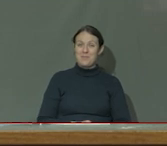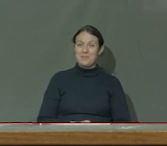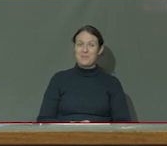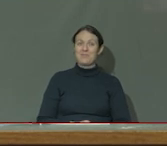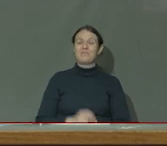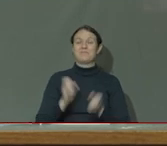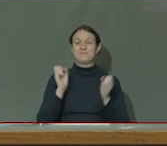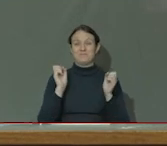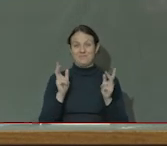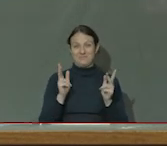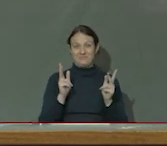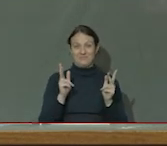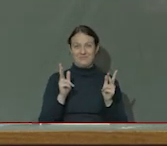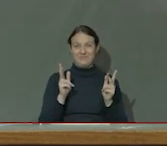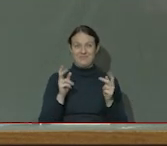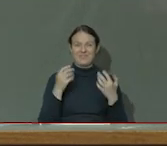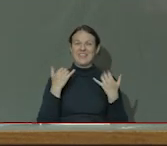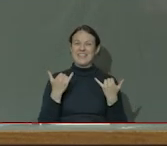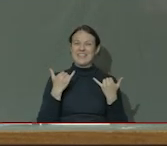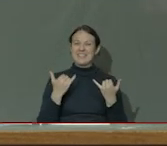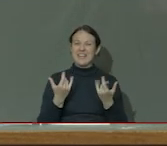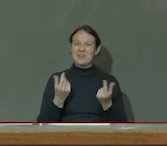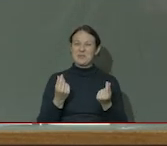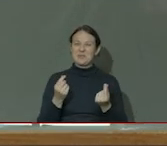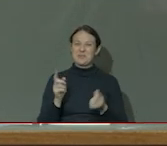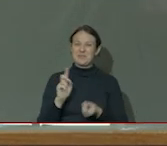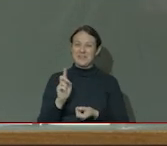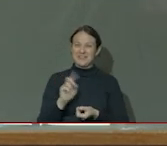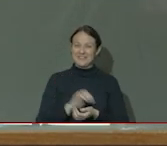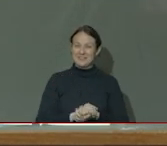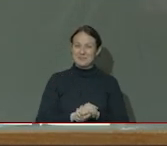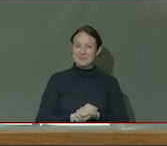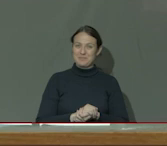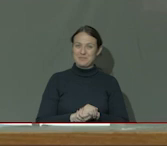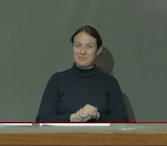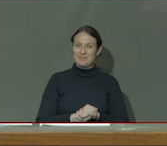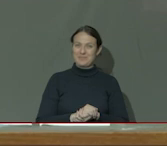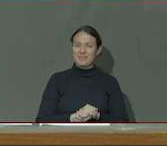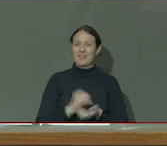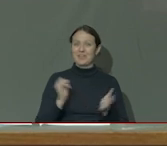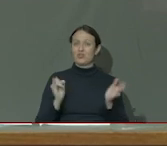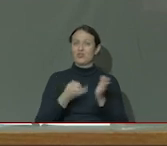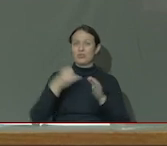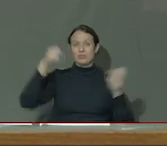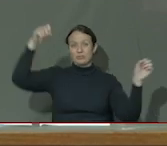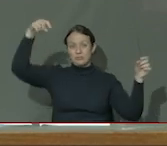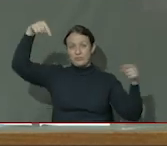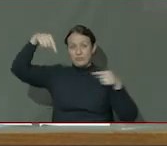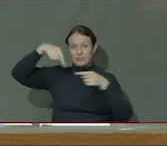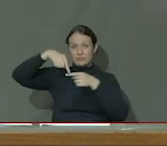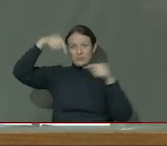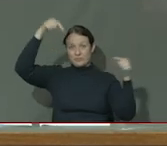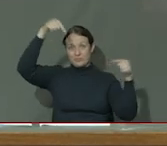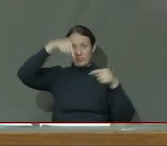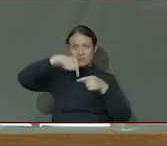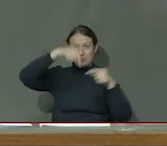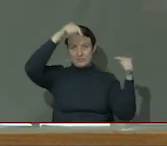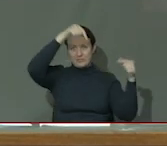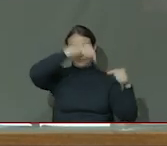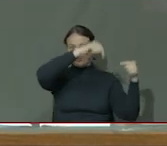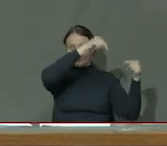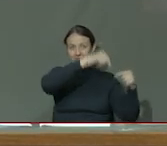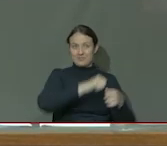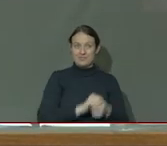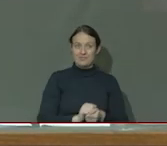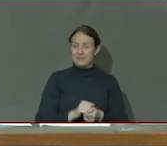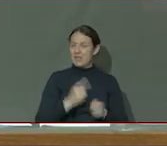Right. Now, what we need to do now is simply go and combine what we have here. We take this one down